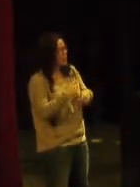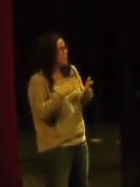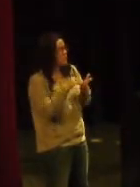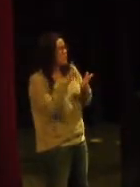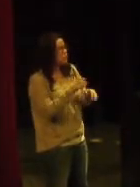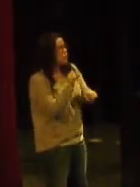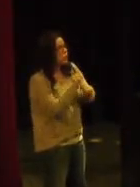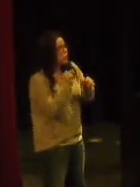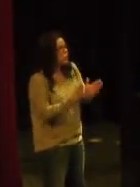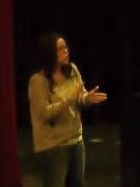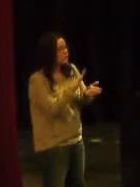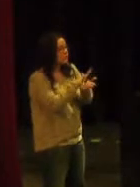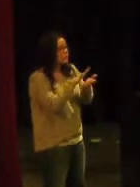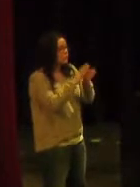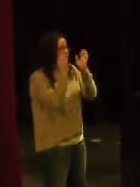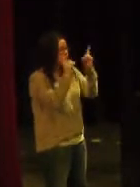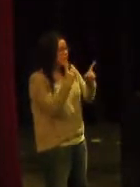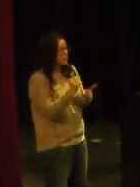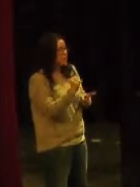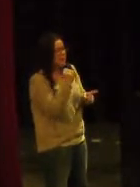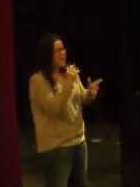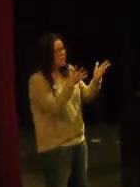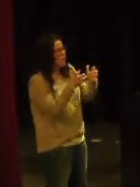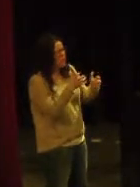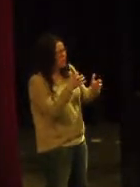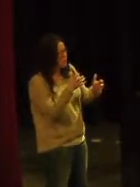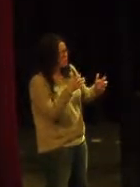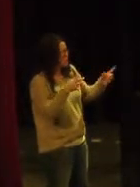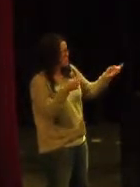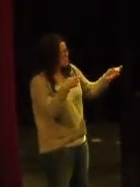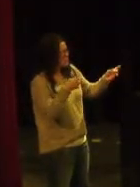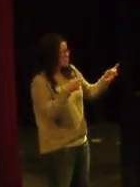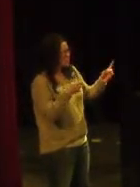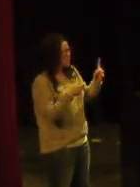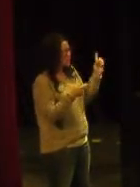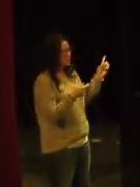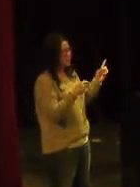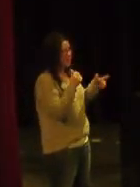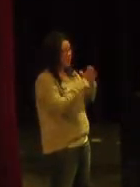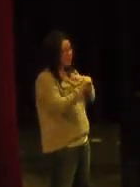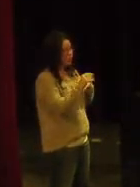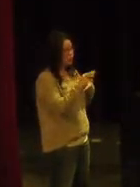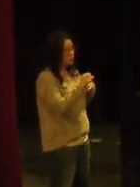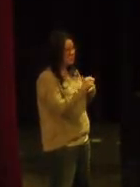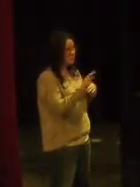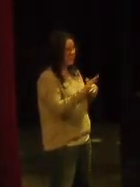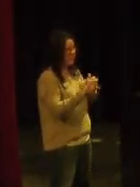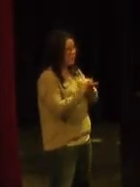workers in the School of Education. I don't want to come under the condemnation of James 5 by the way I treat them.